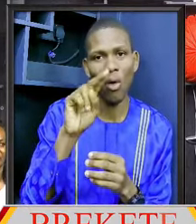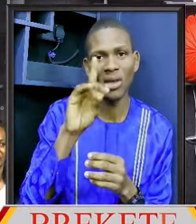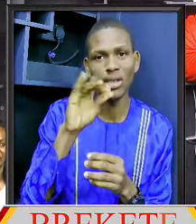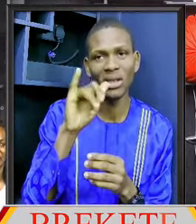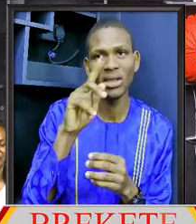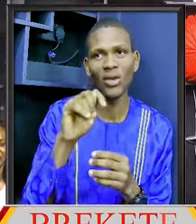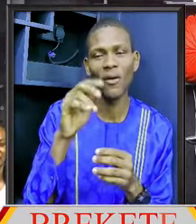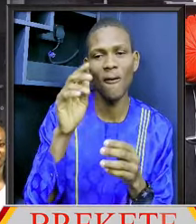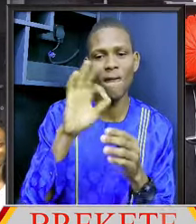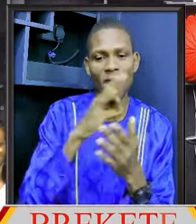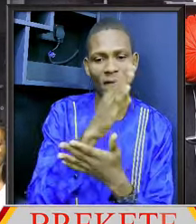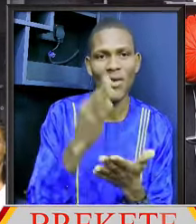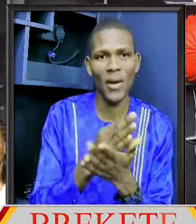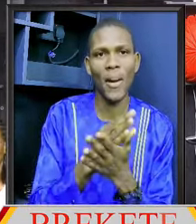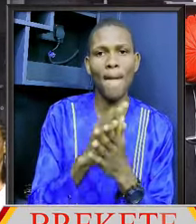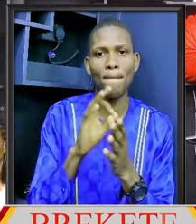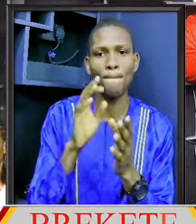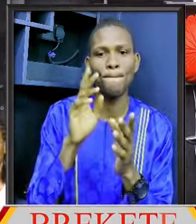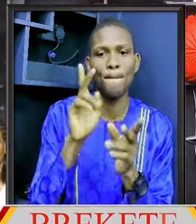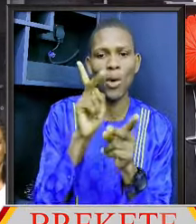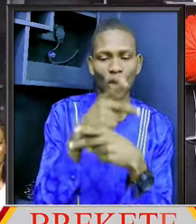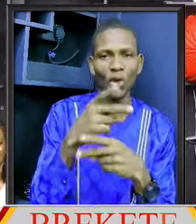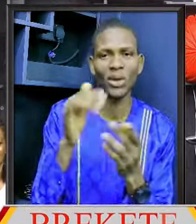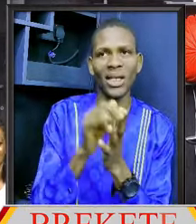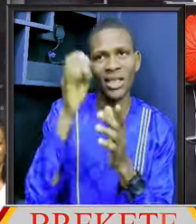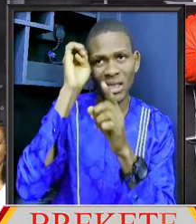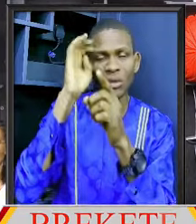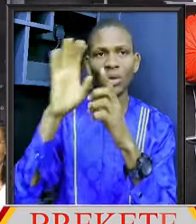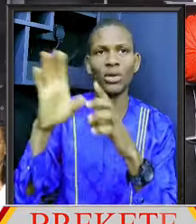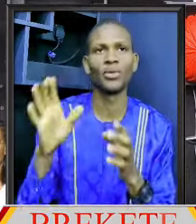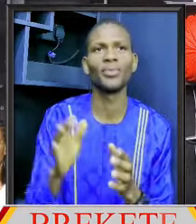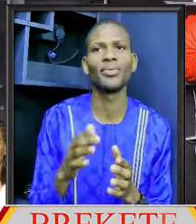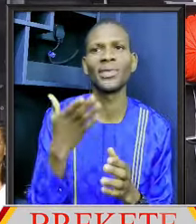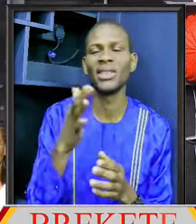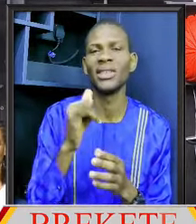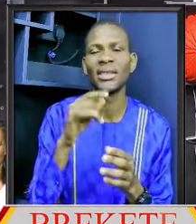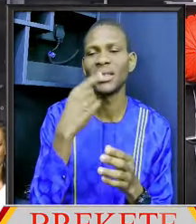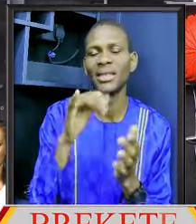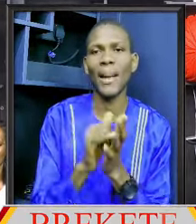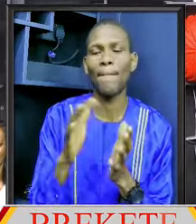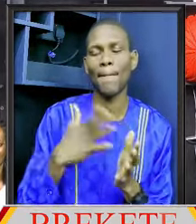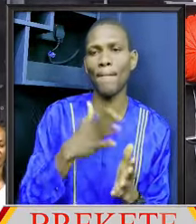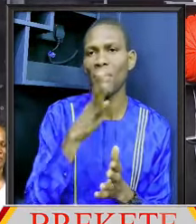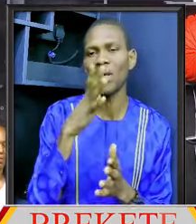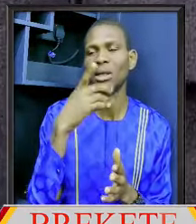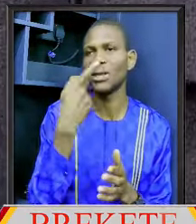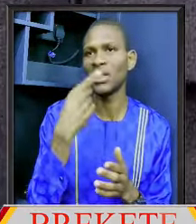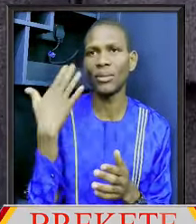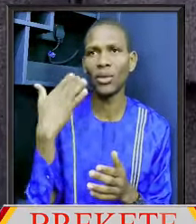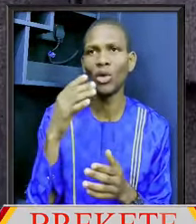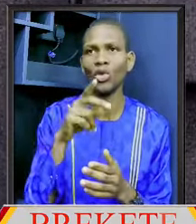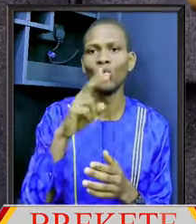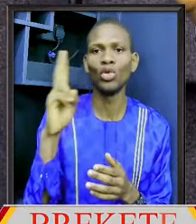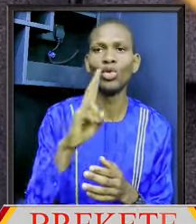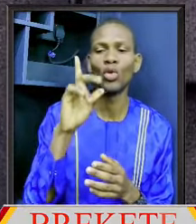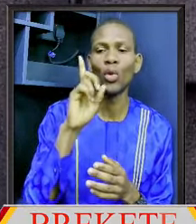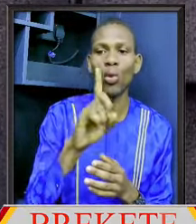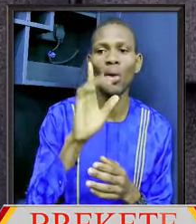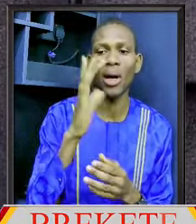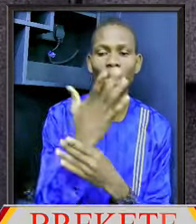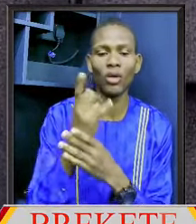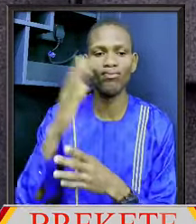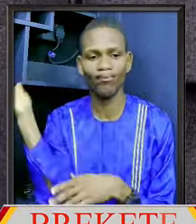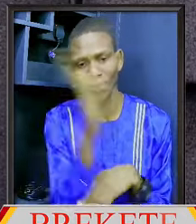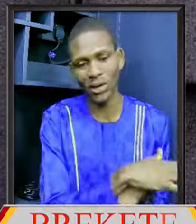film production. Yeah. Where we go do. Yeah. There's a saying my mother used to say to us. You use one hand to beat a